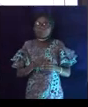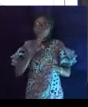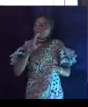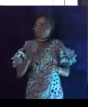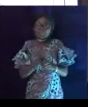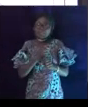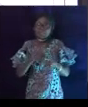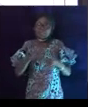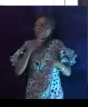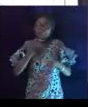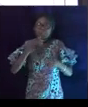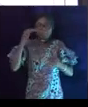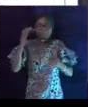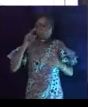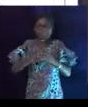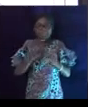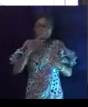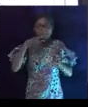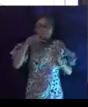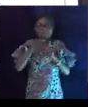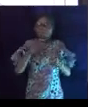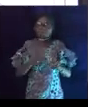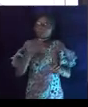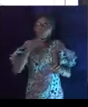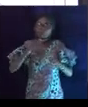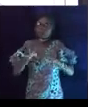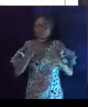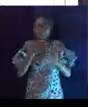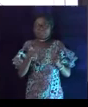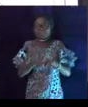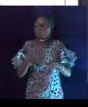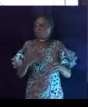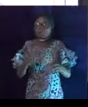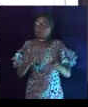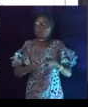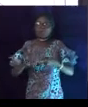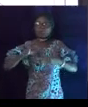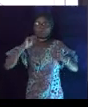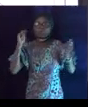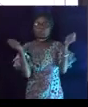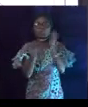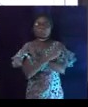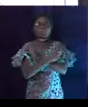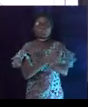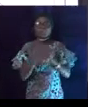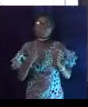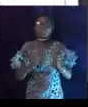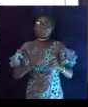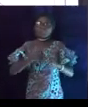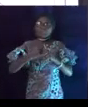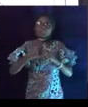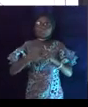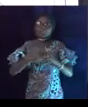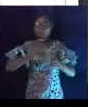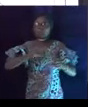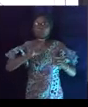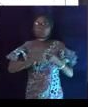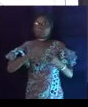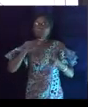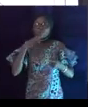to ice, that is one process. If you're changing ice back to water, that is the reverse process, like going back and